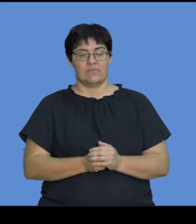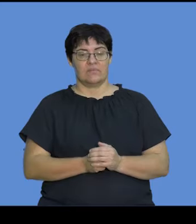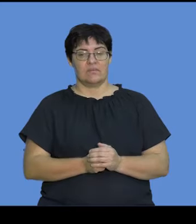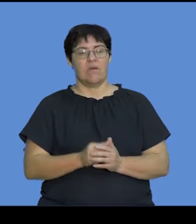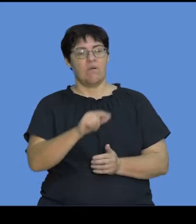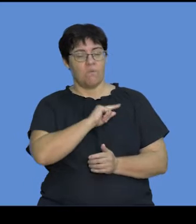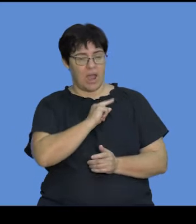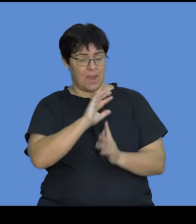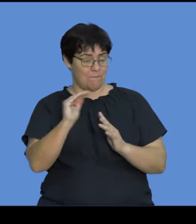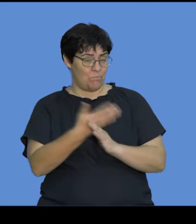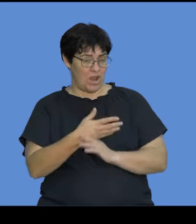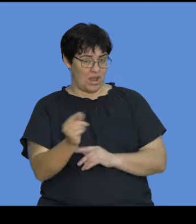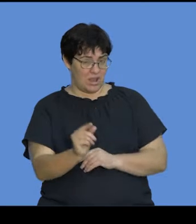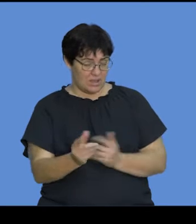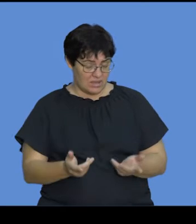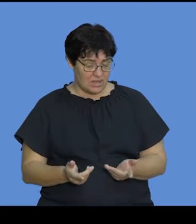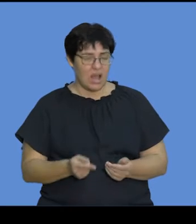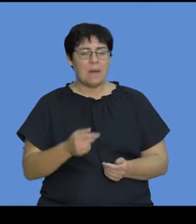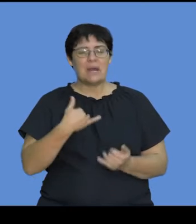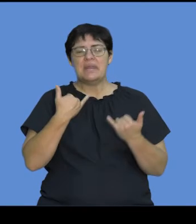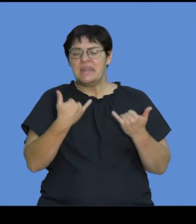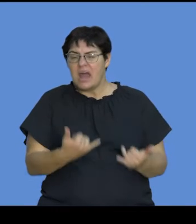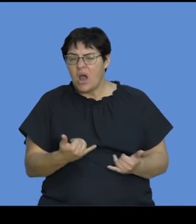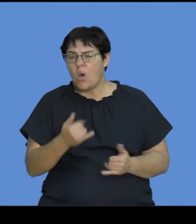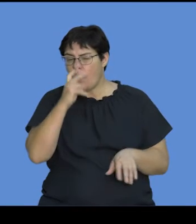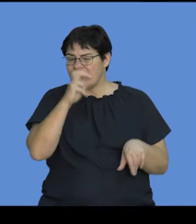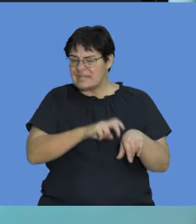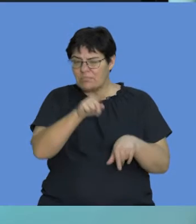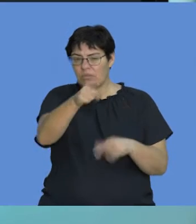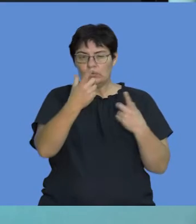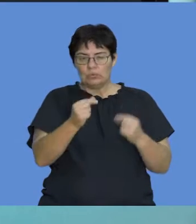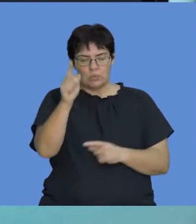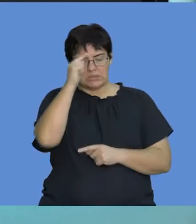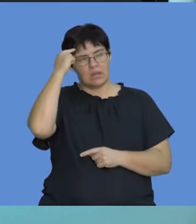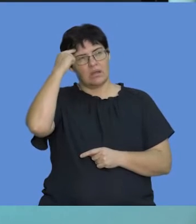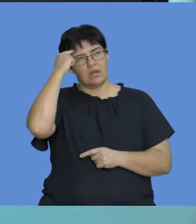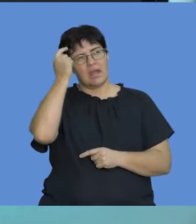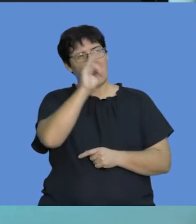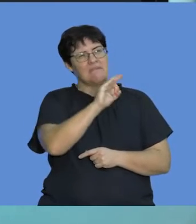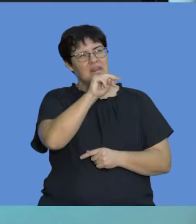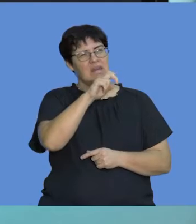I need you, because we're going to go for a short break, just to try and get